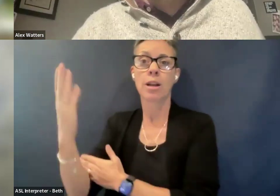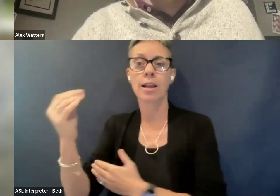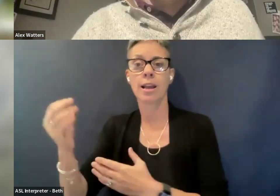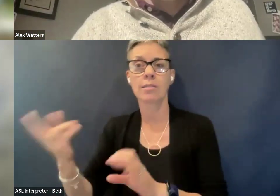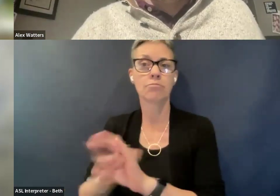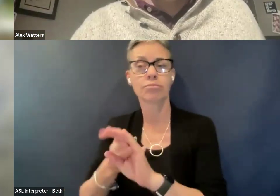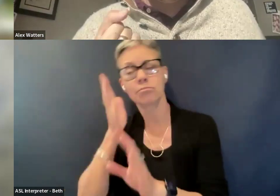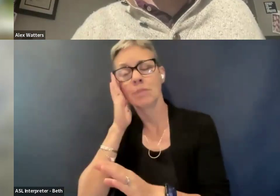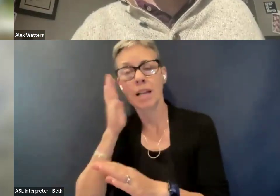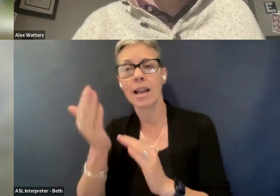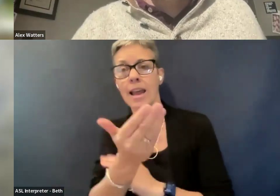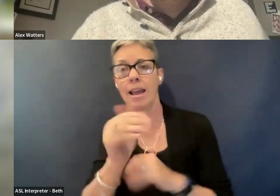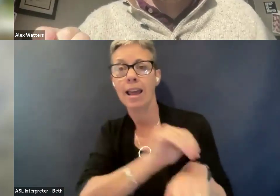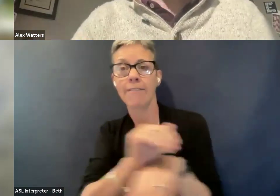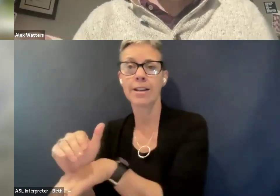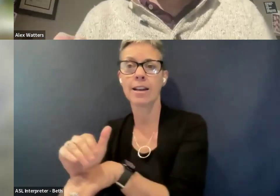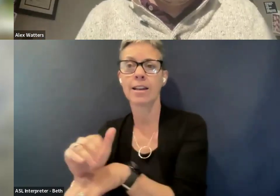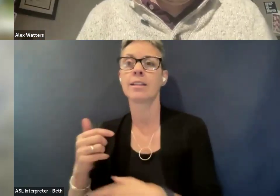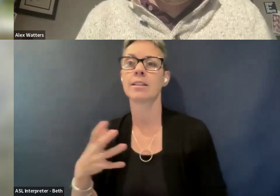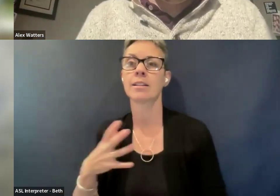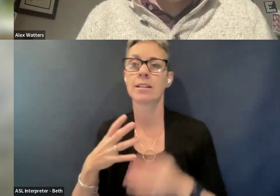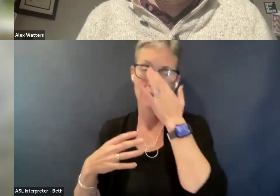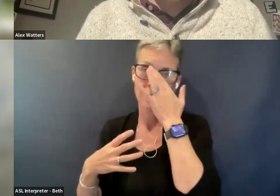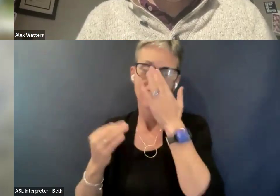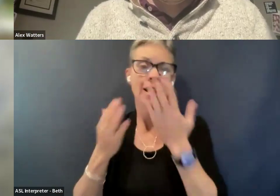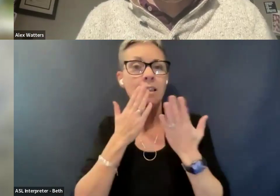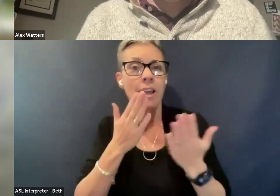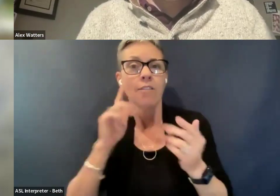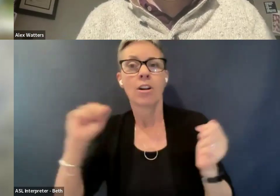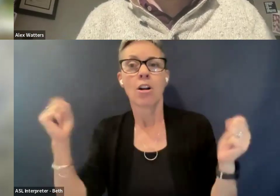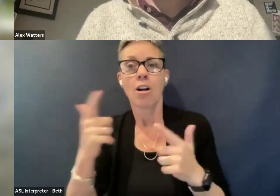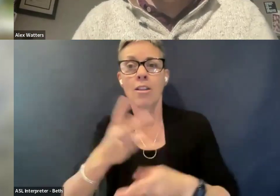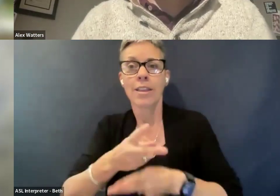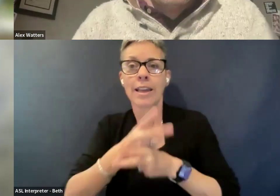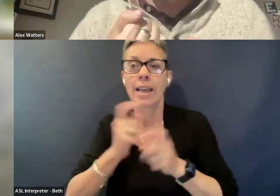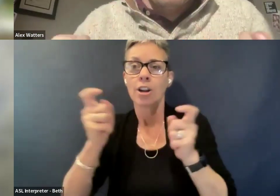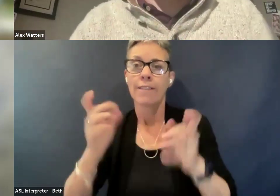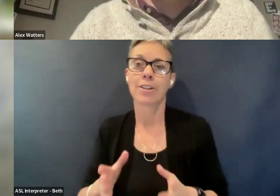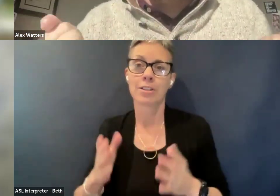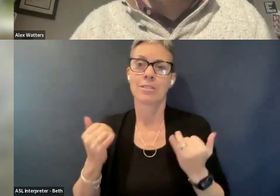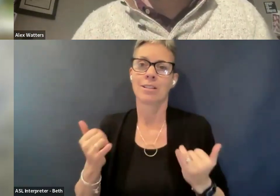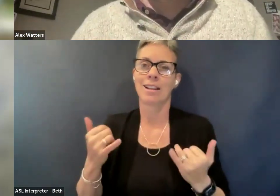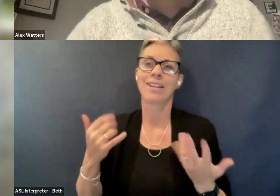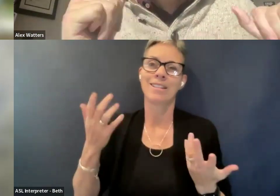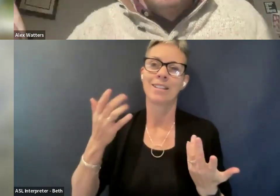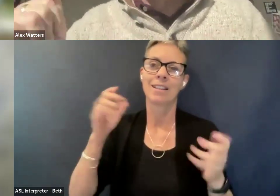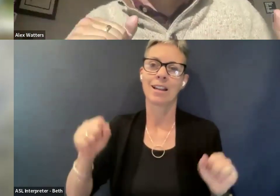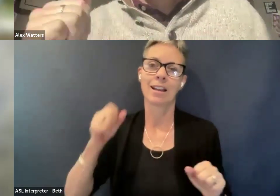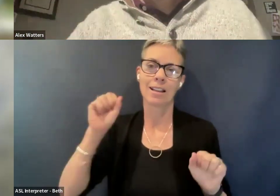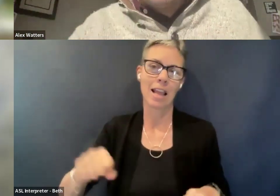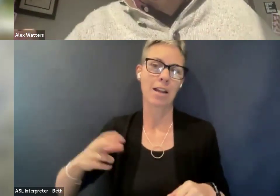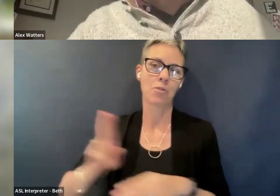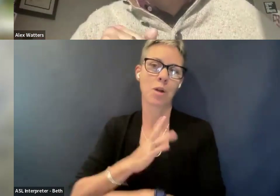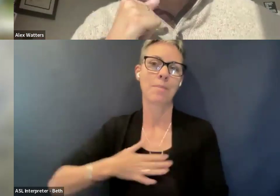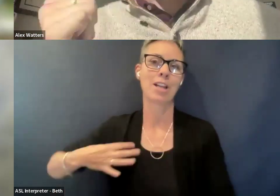those caregivers to thank that I'm able to wear a shirt in this virtual meeting before all of you today. That was a joke. Of course, I'm wearing my shirt.